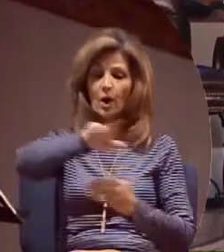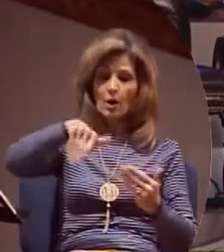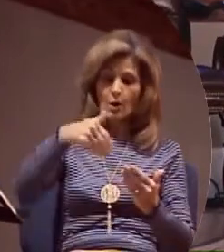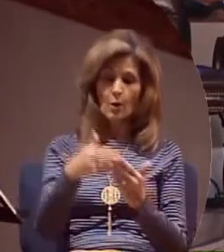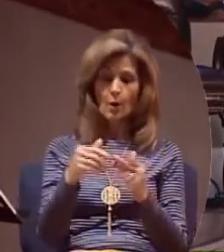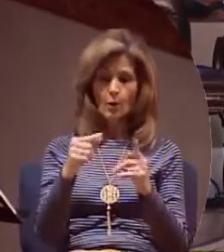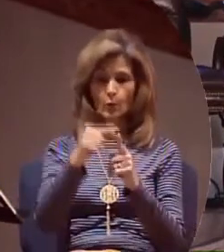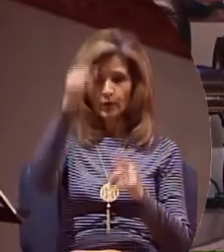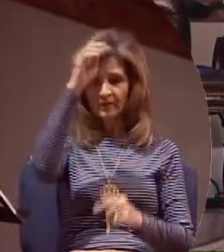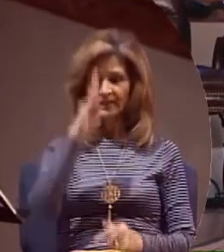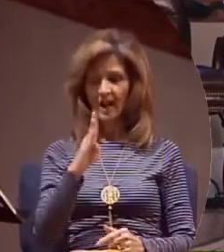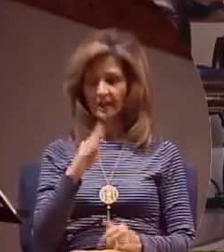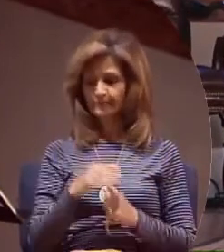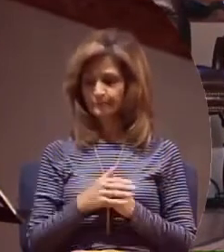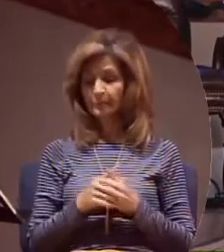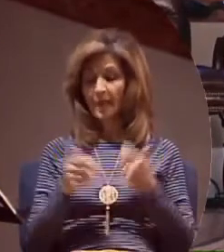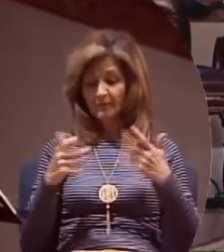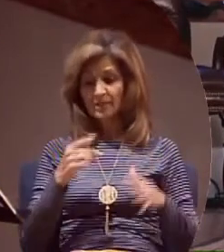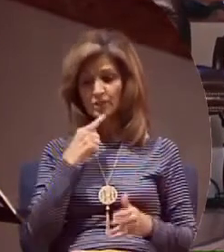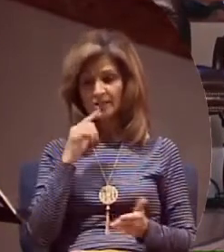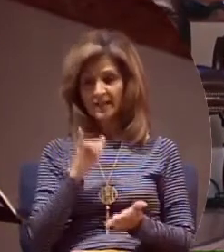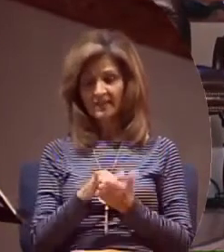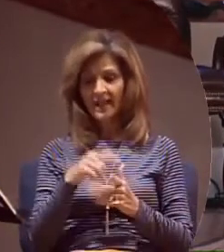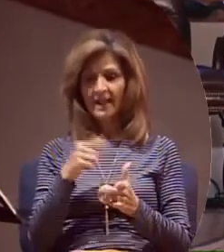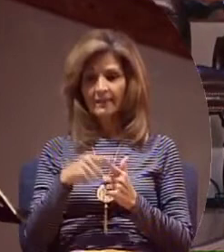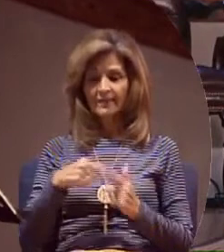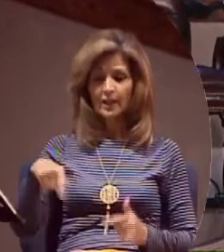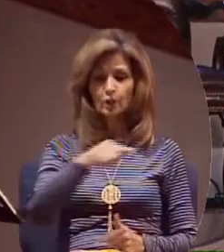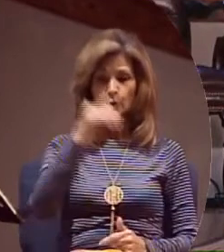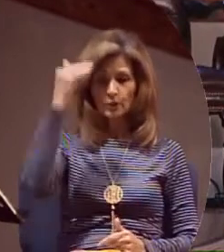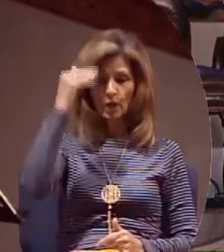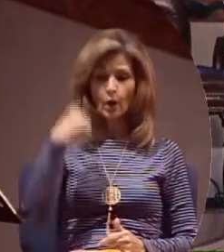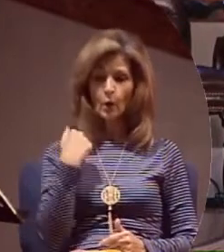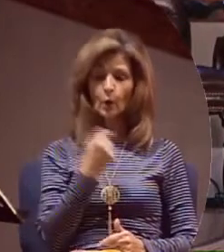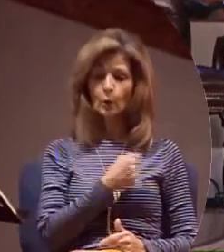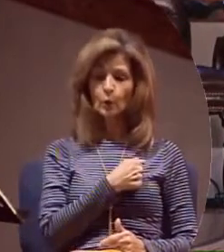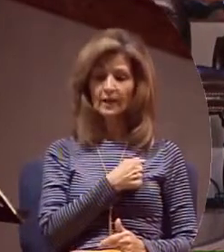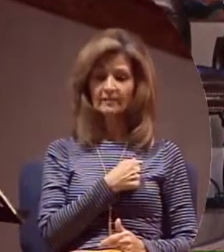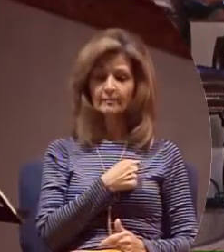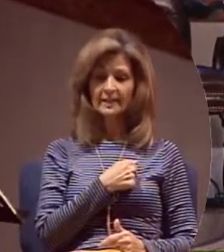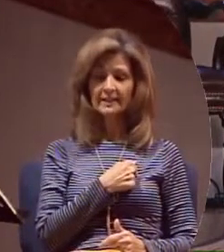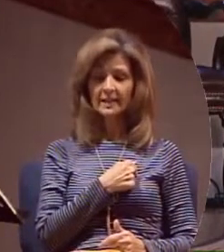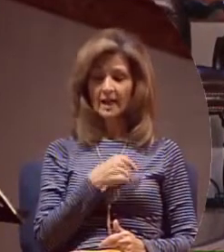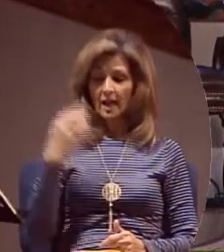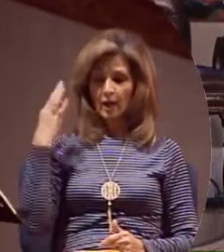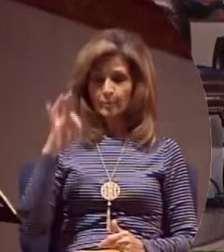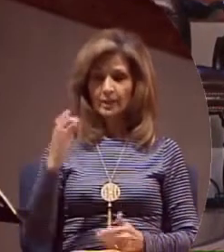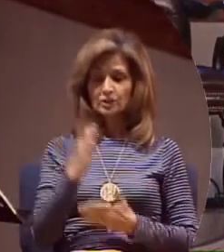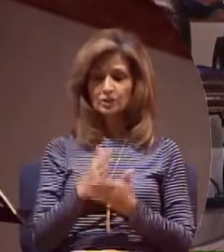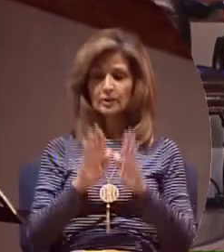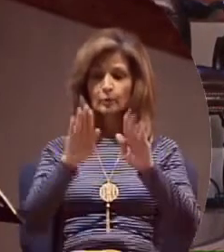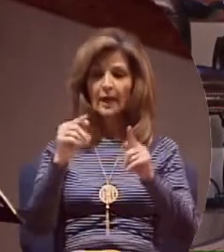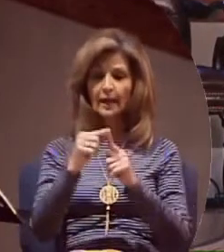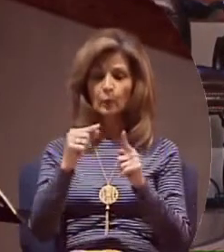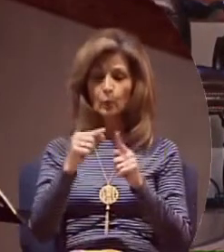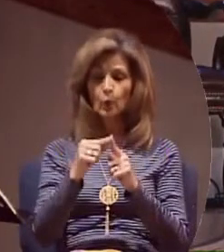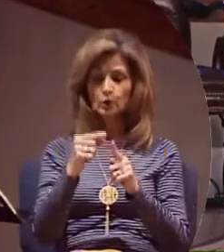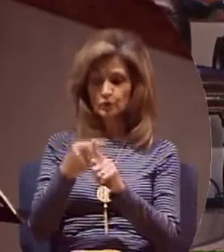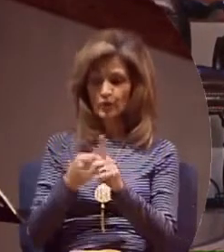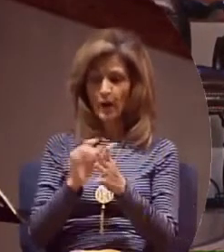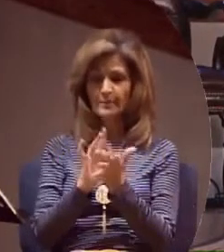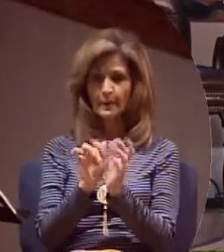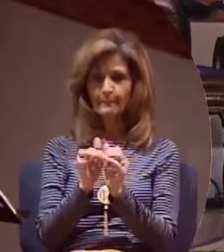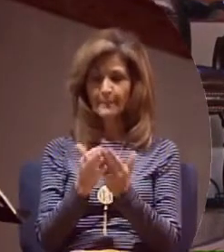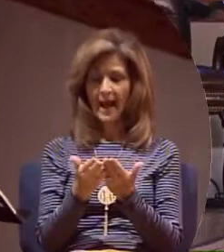Word of God. And with that being said, then you will recall that we've been going through some great words of the Bible. Great words.